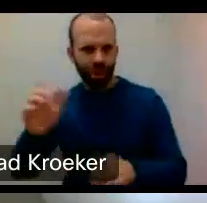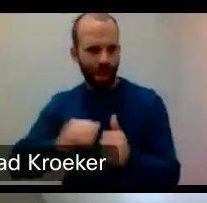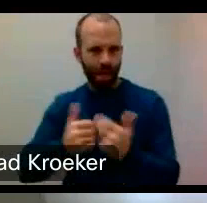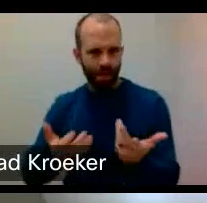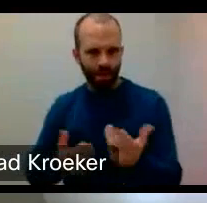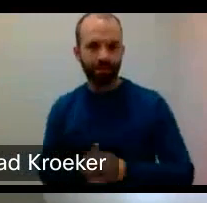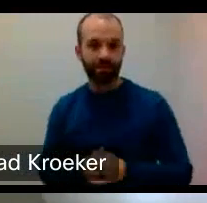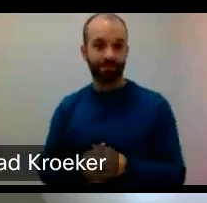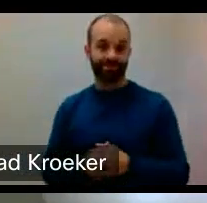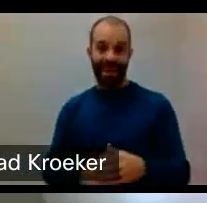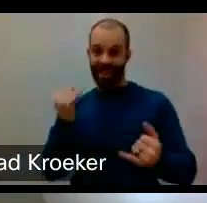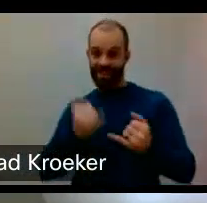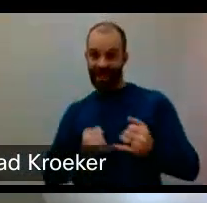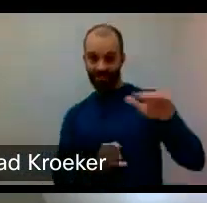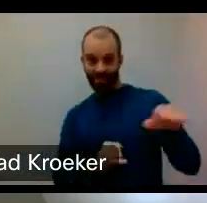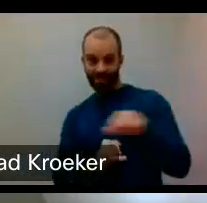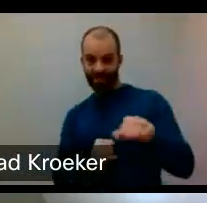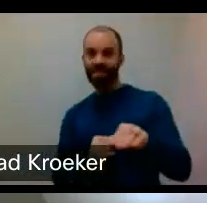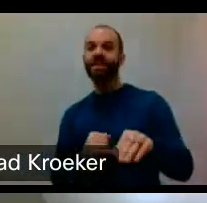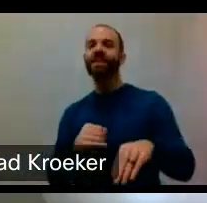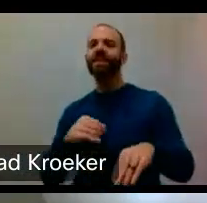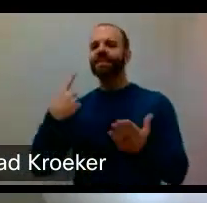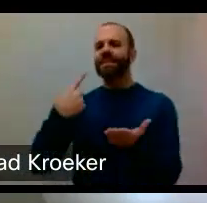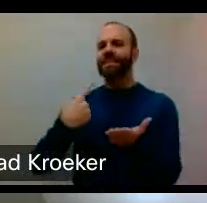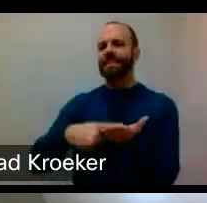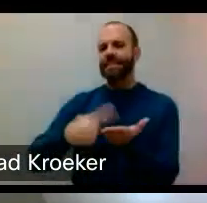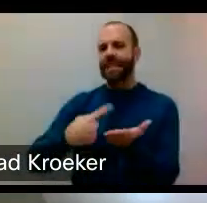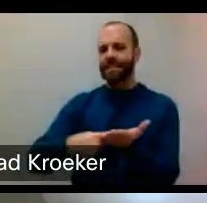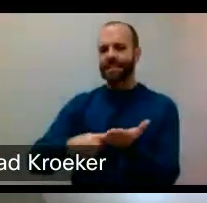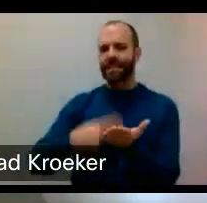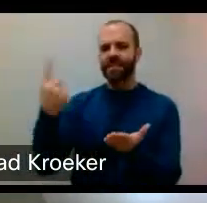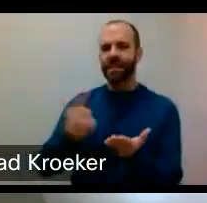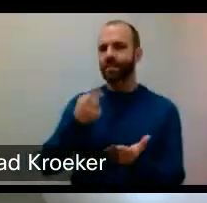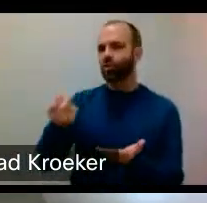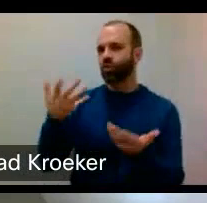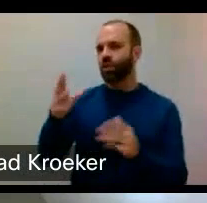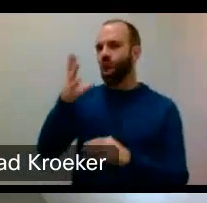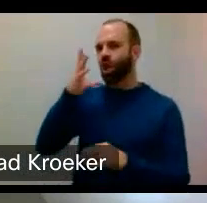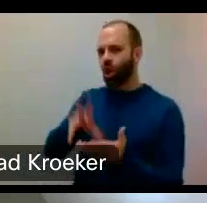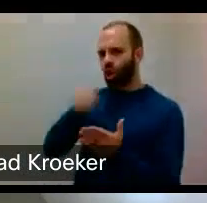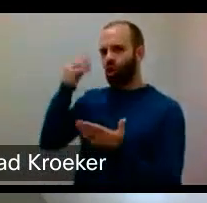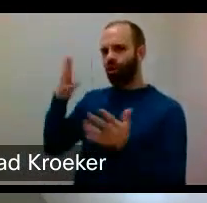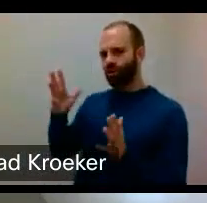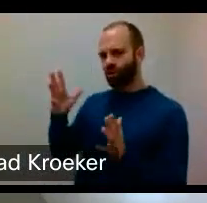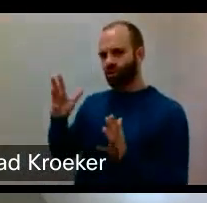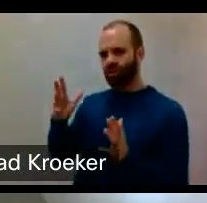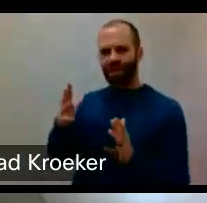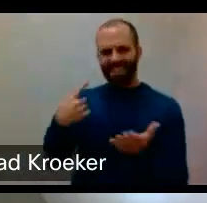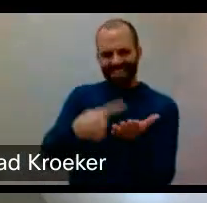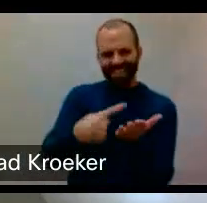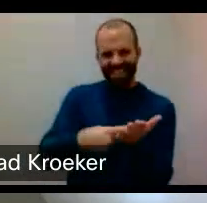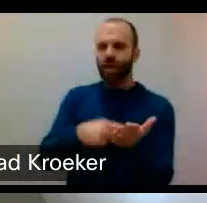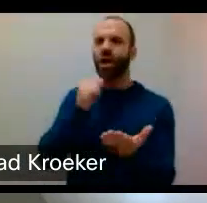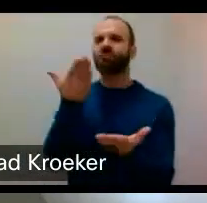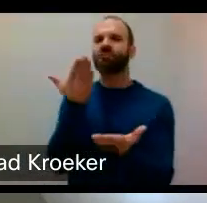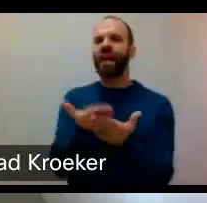the word discuss something that you've learned. When we discuss something, we don't necessarily just give facts. That's